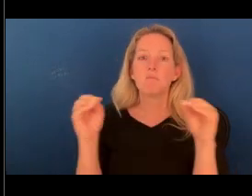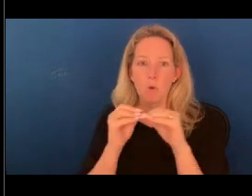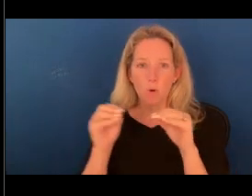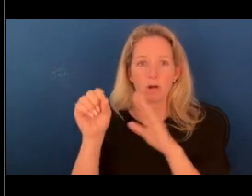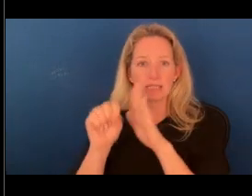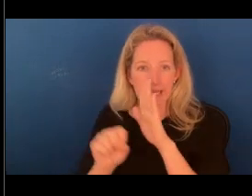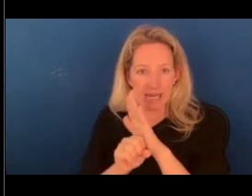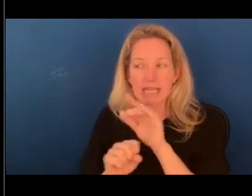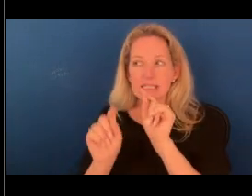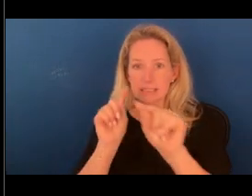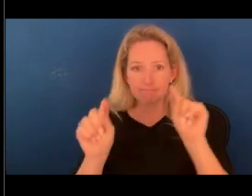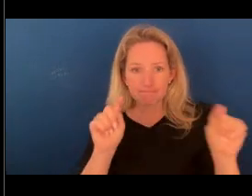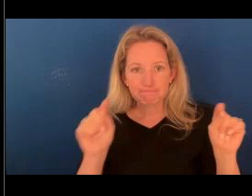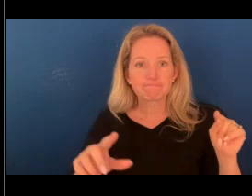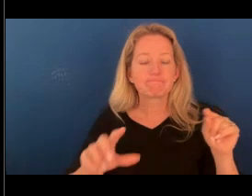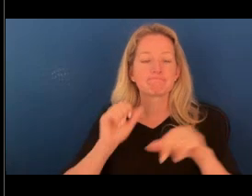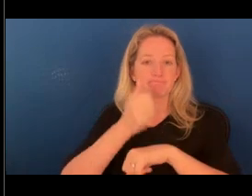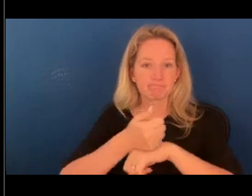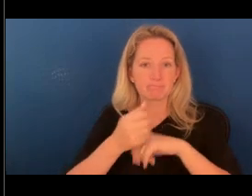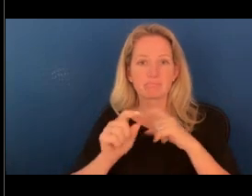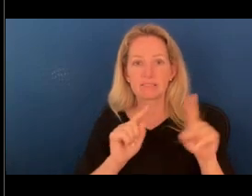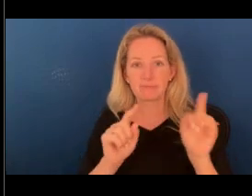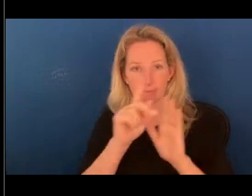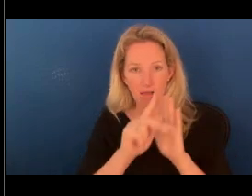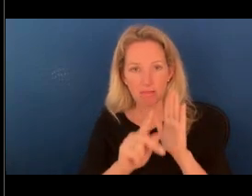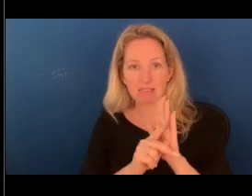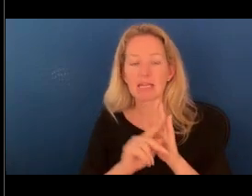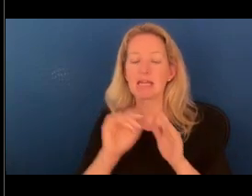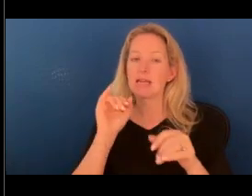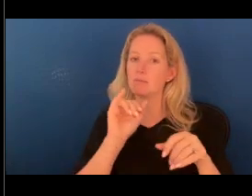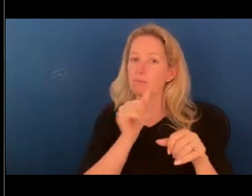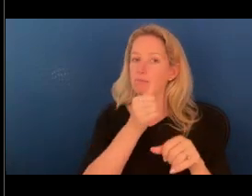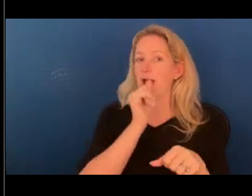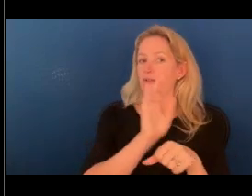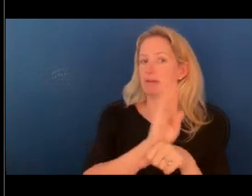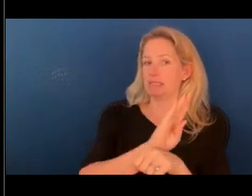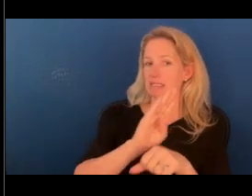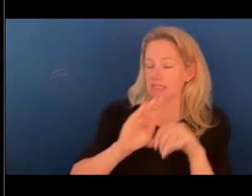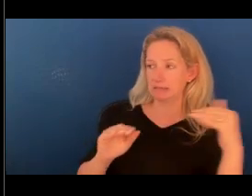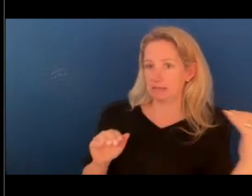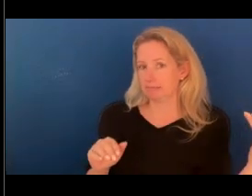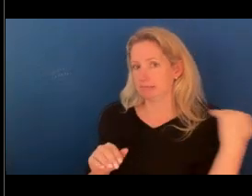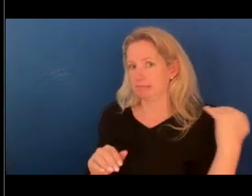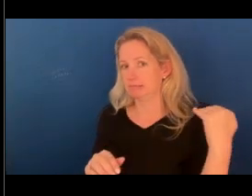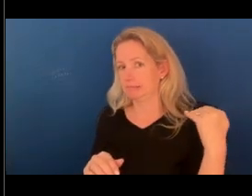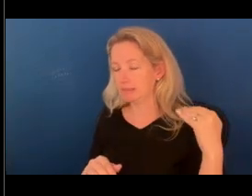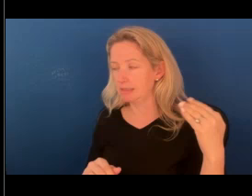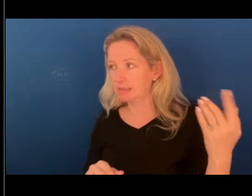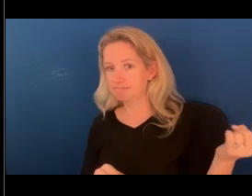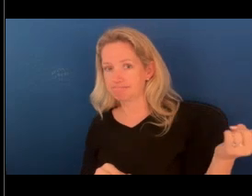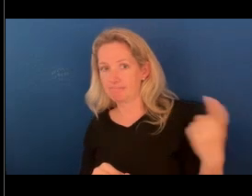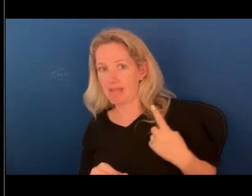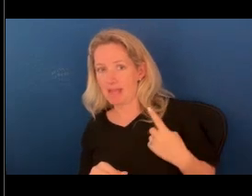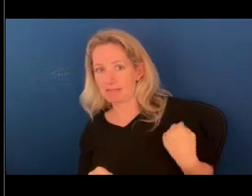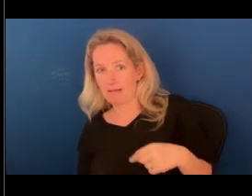adopt different policies, industry has been coming to us to have some sort of